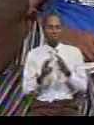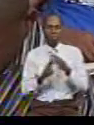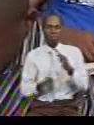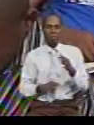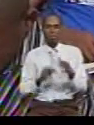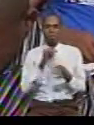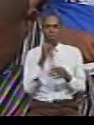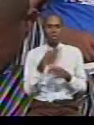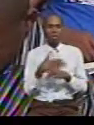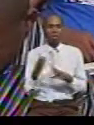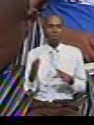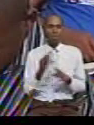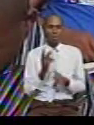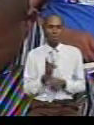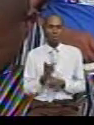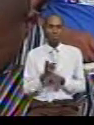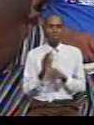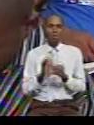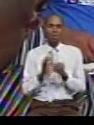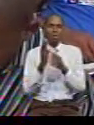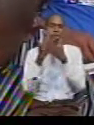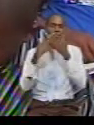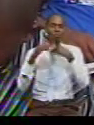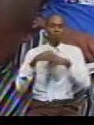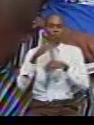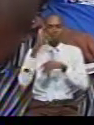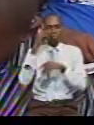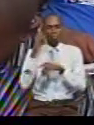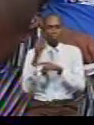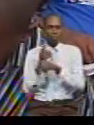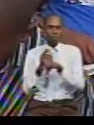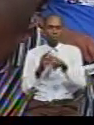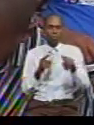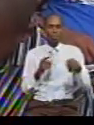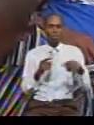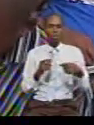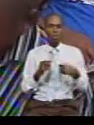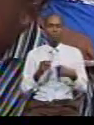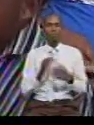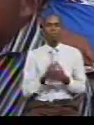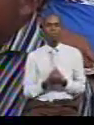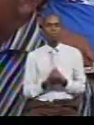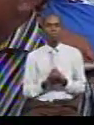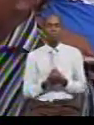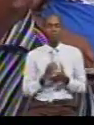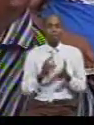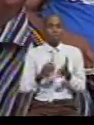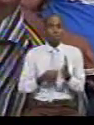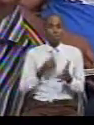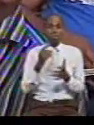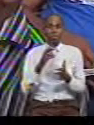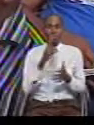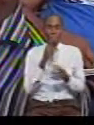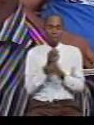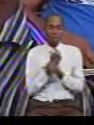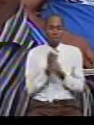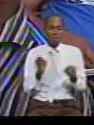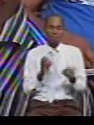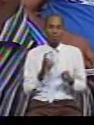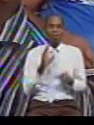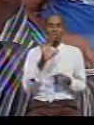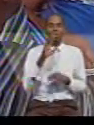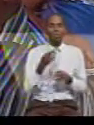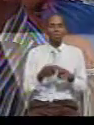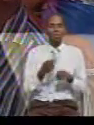away, reserved in heaven for you. The moment you are born again, your name